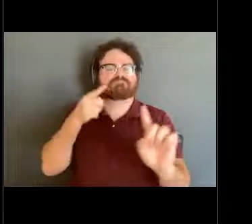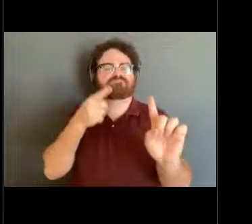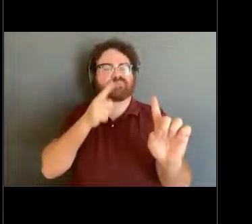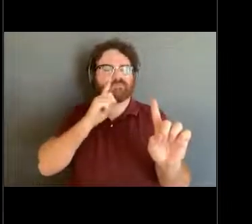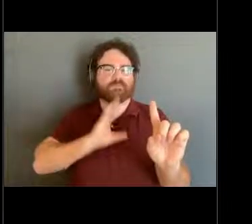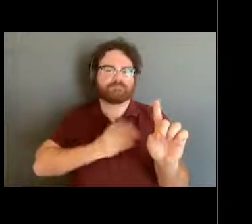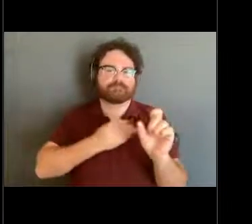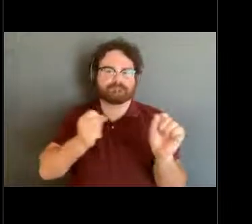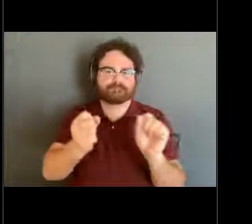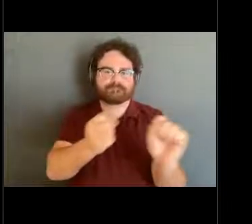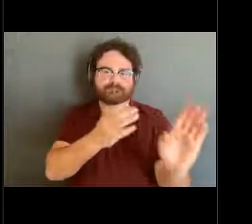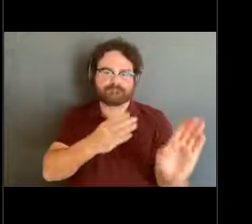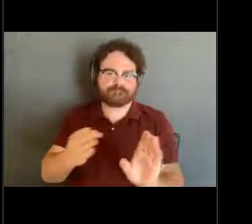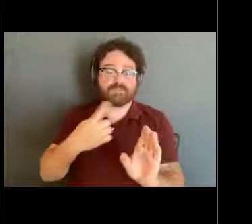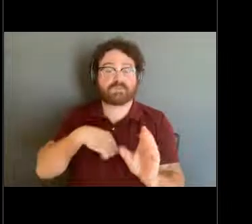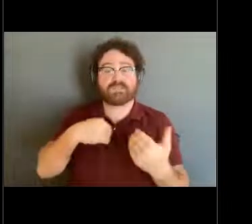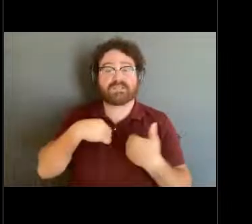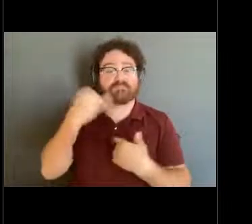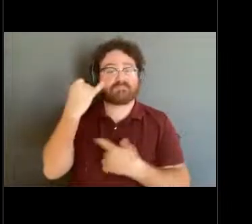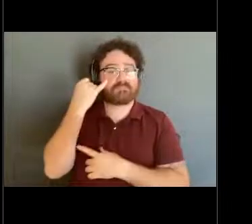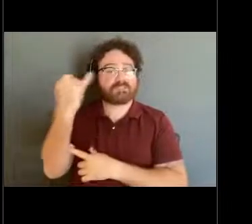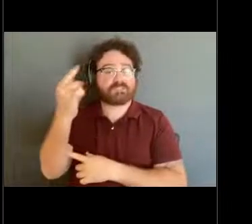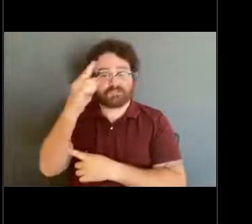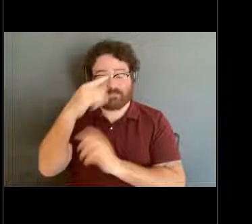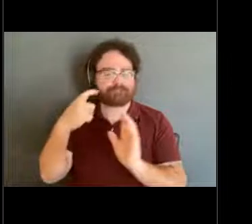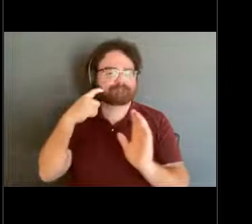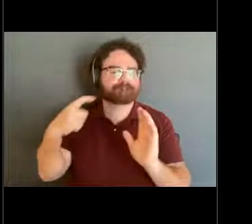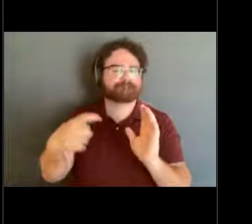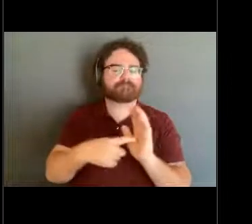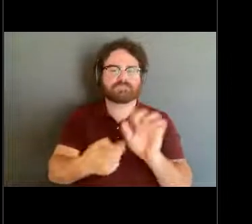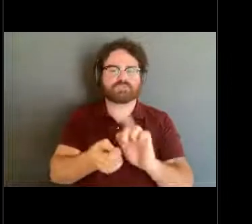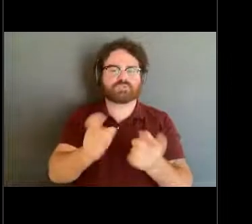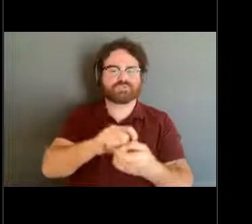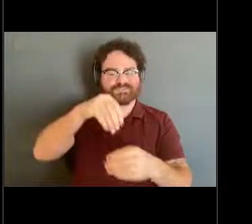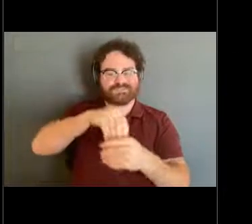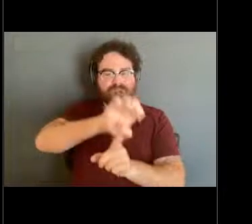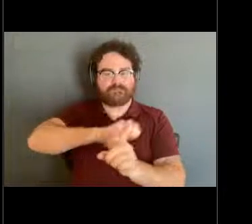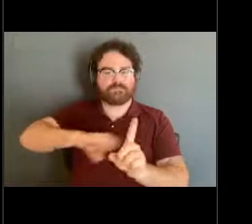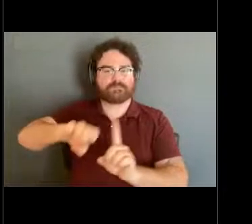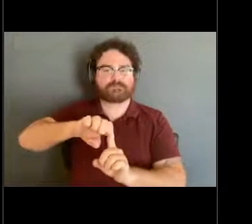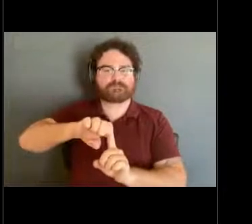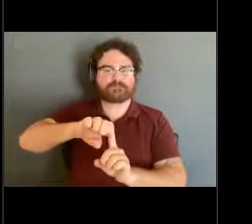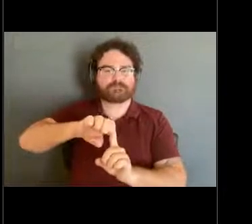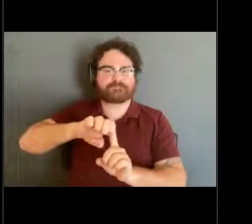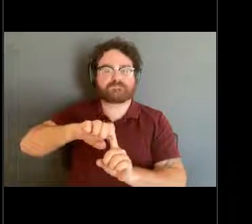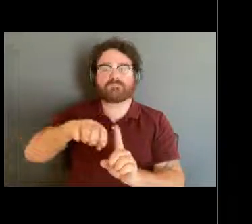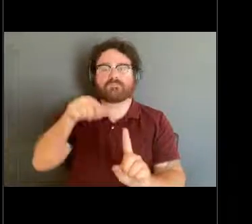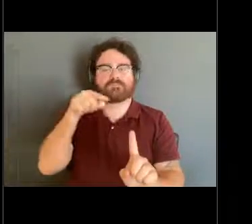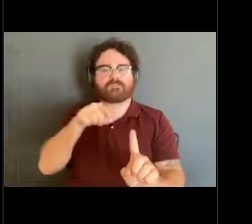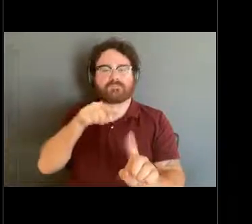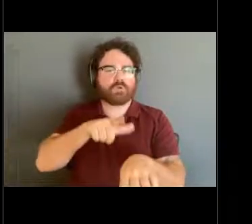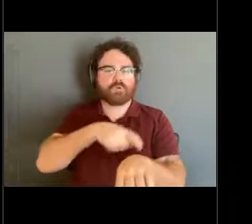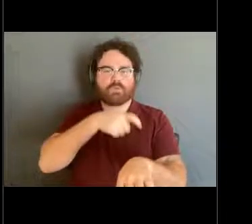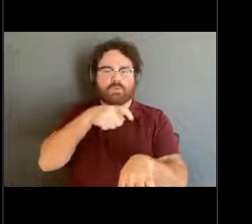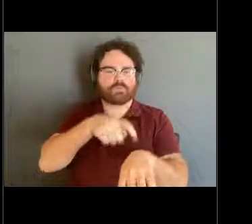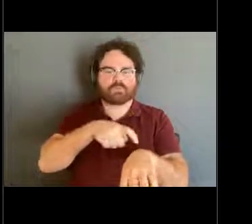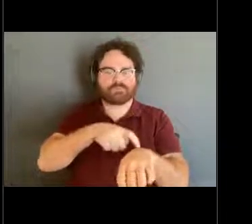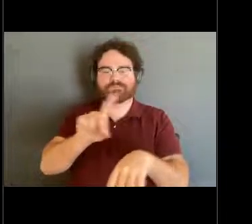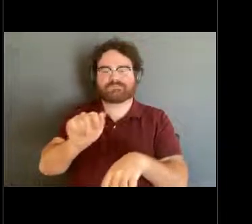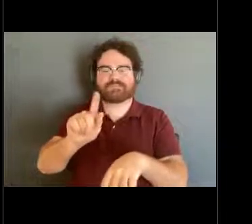the notion of detecting changes in the environment. It is the long-term data collections